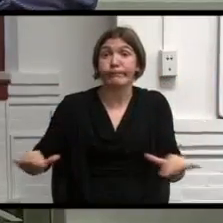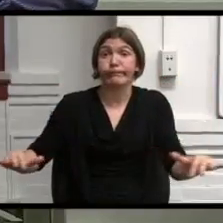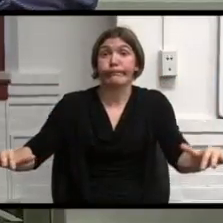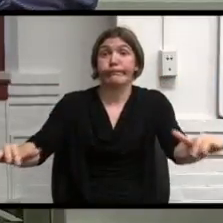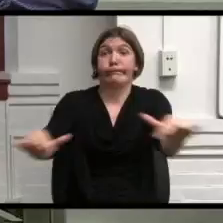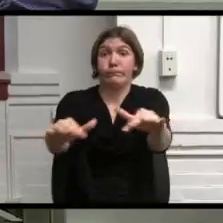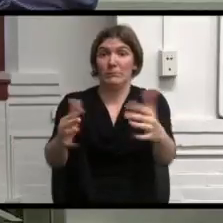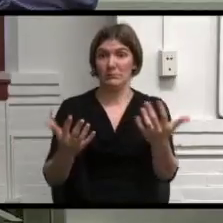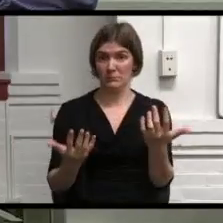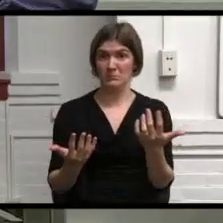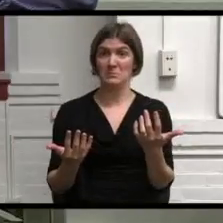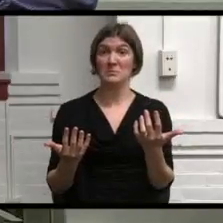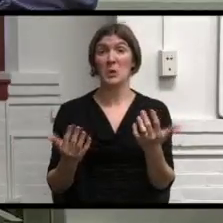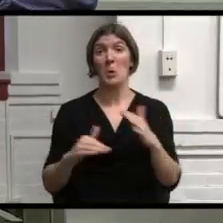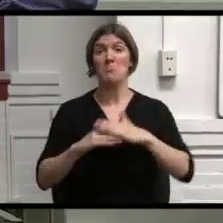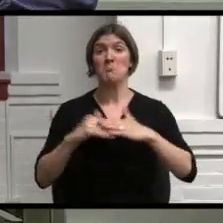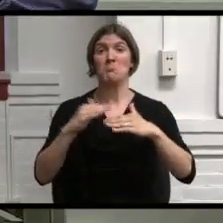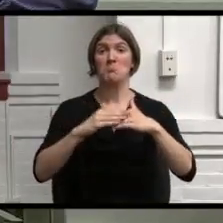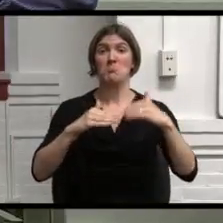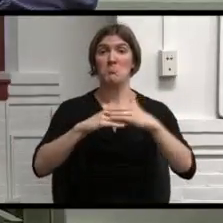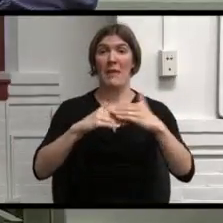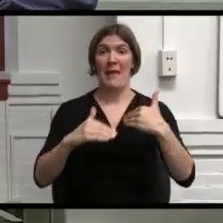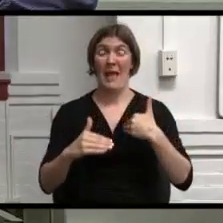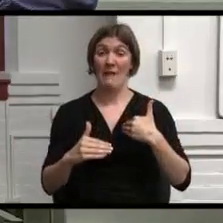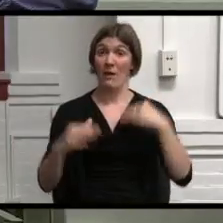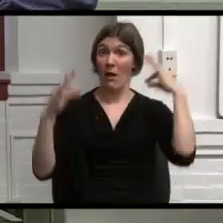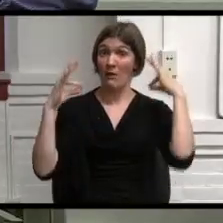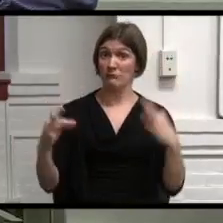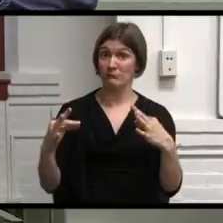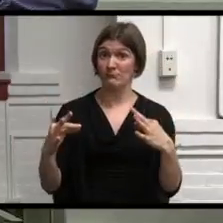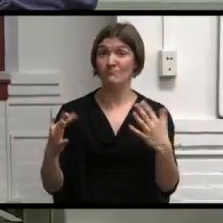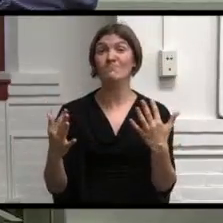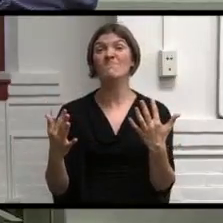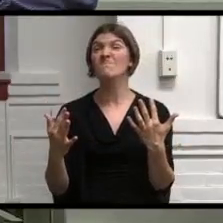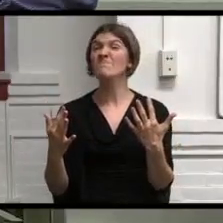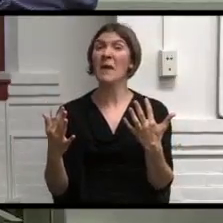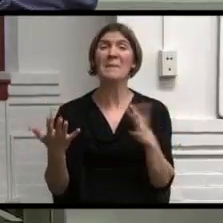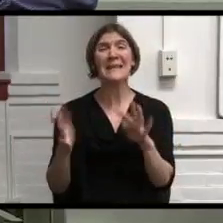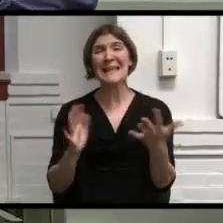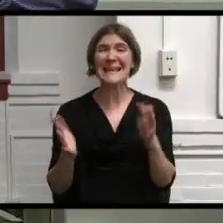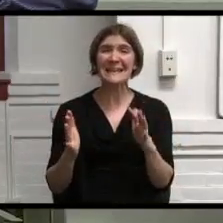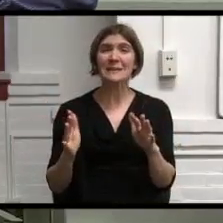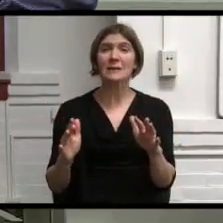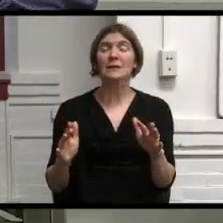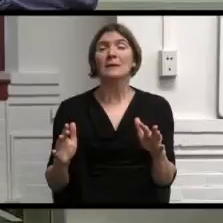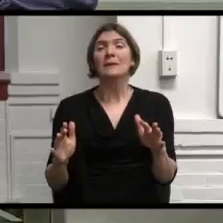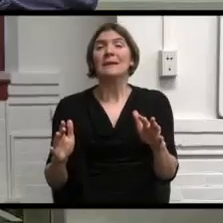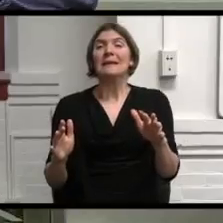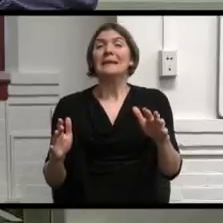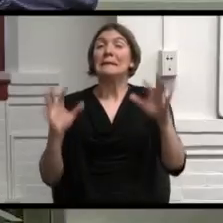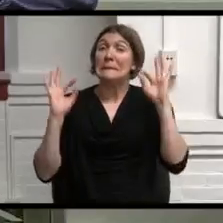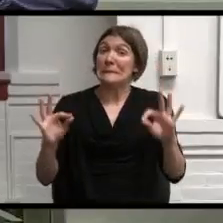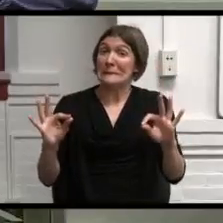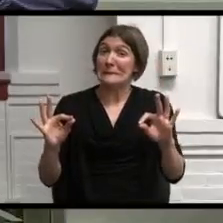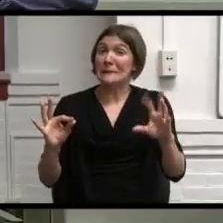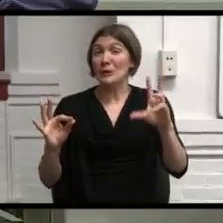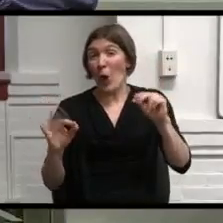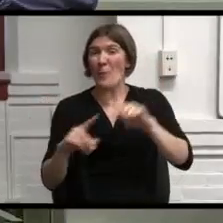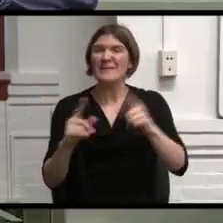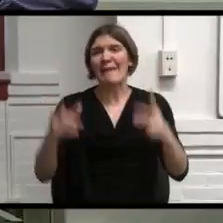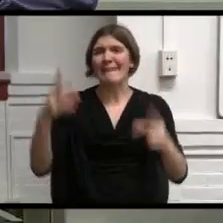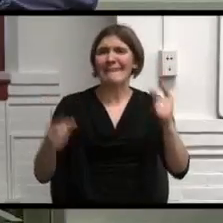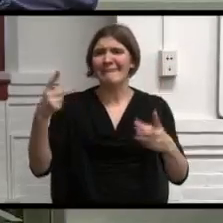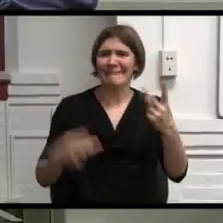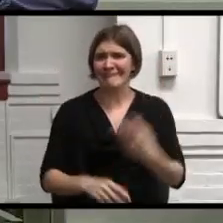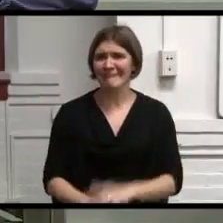gravel. And so it's not totally impervious, but it's not particularly permeable either at this